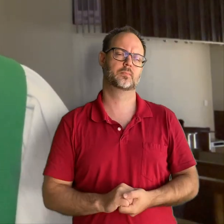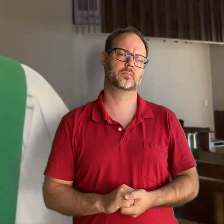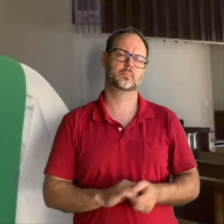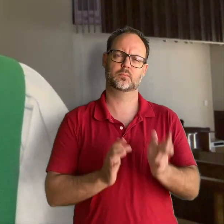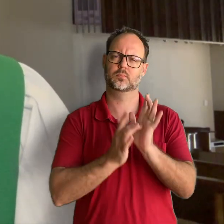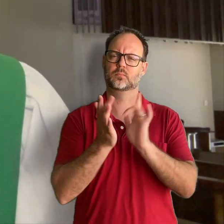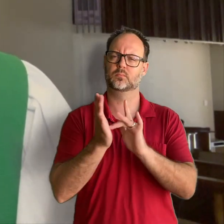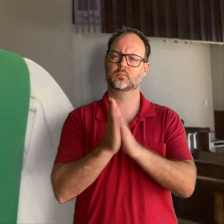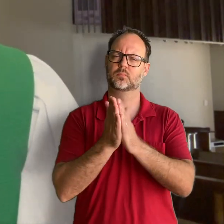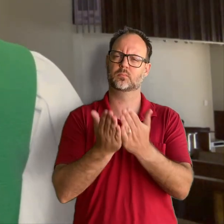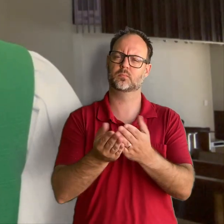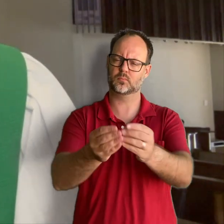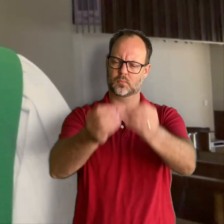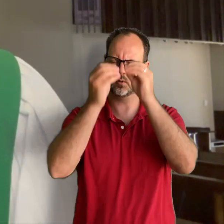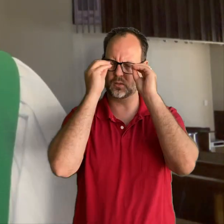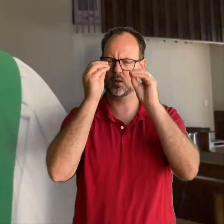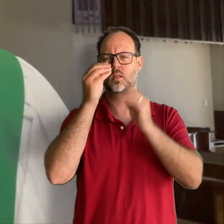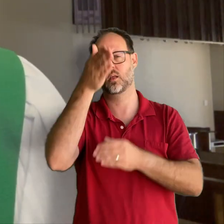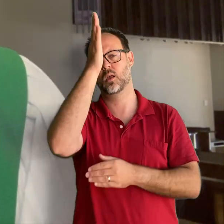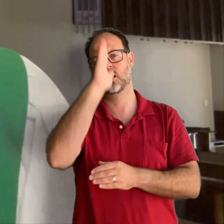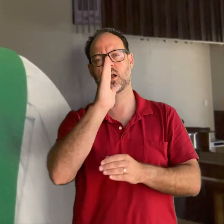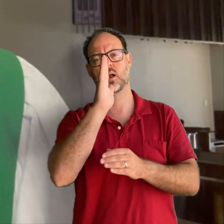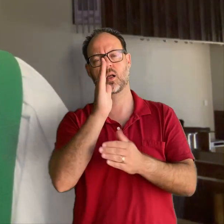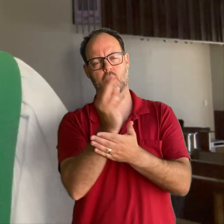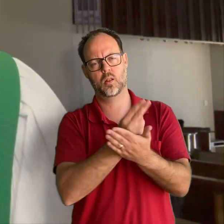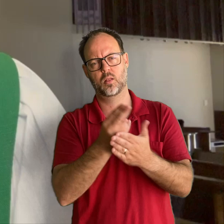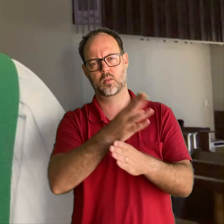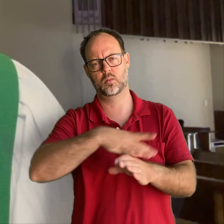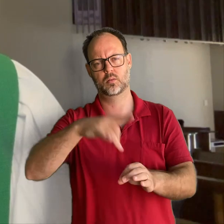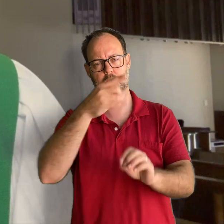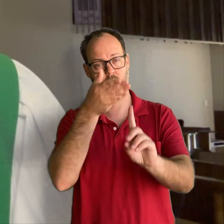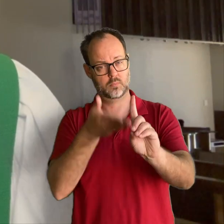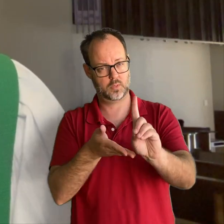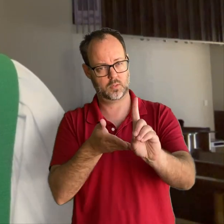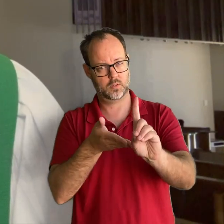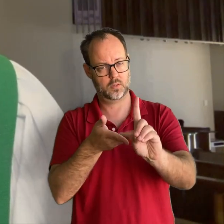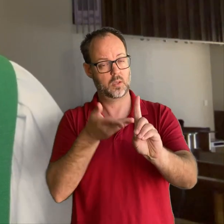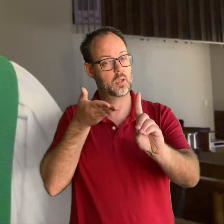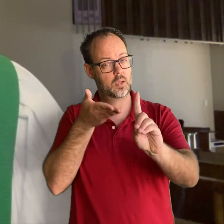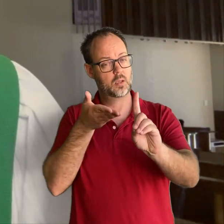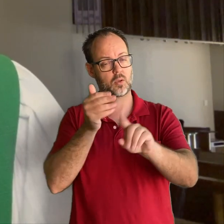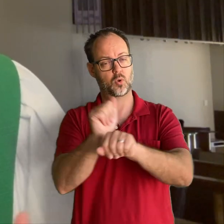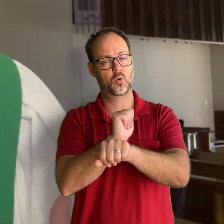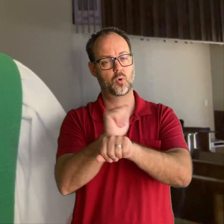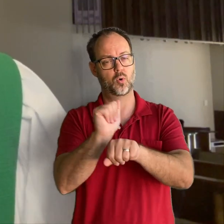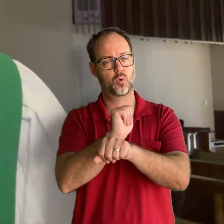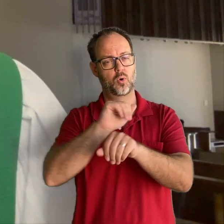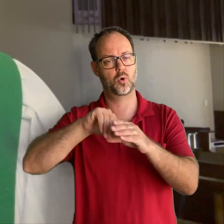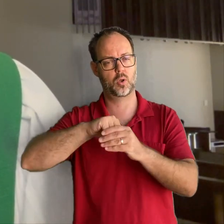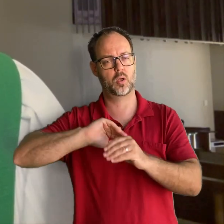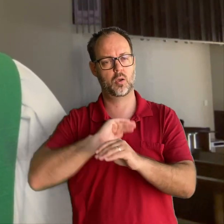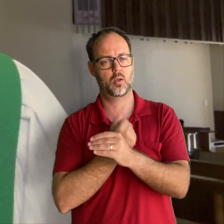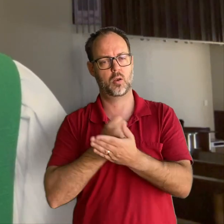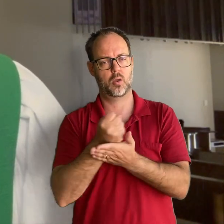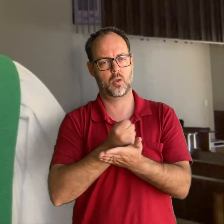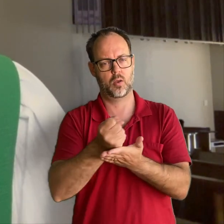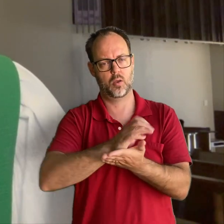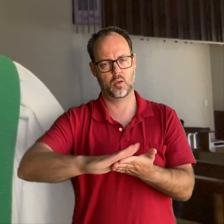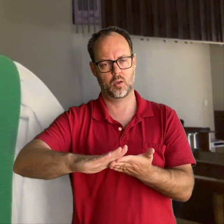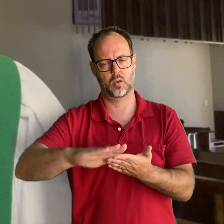And Scripture teaches us that God, the Holy Spirit, is at work in our